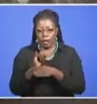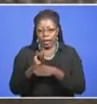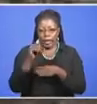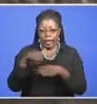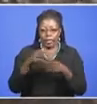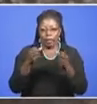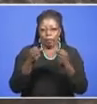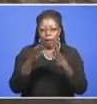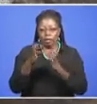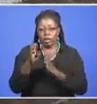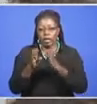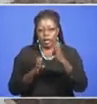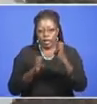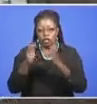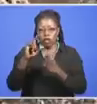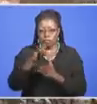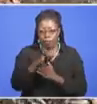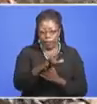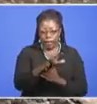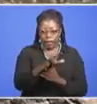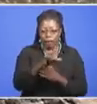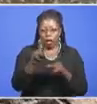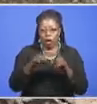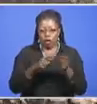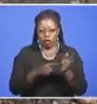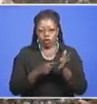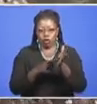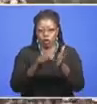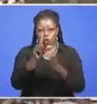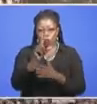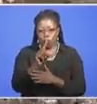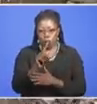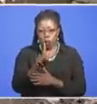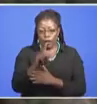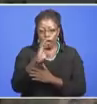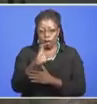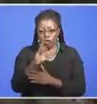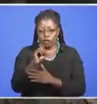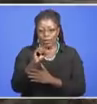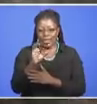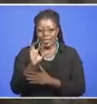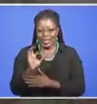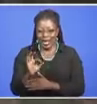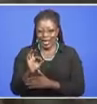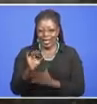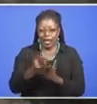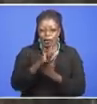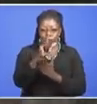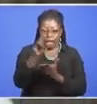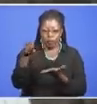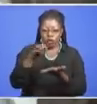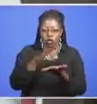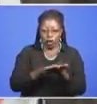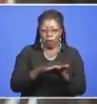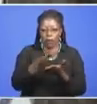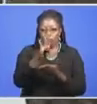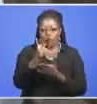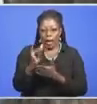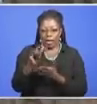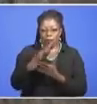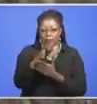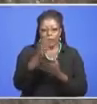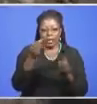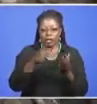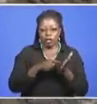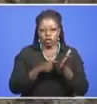multi-engine aircraft. The report also reveals that 129 flights were documented by the pilot. However, there was no evidence to show